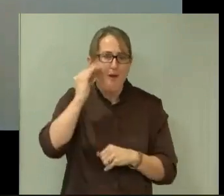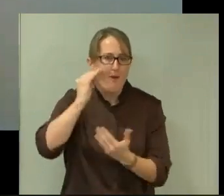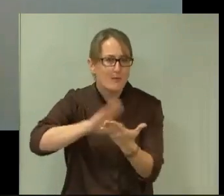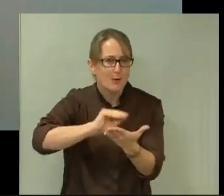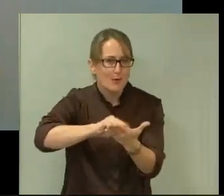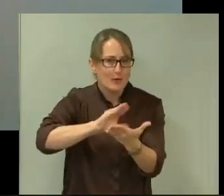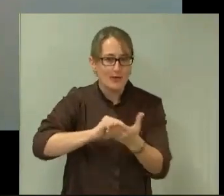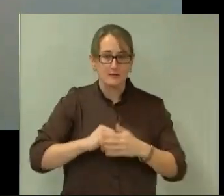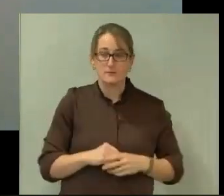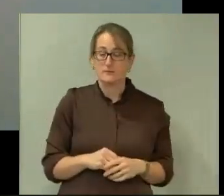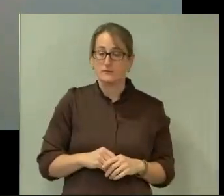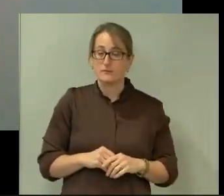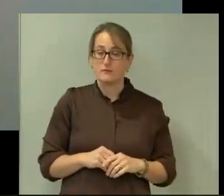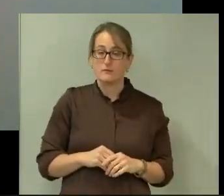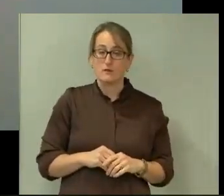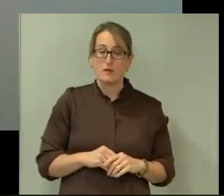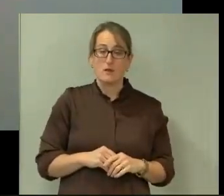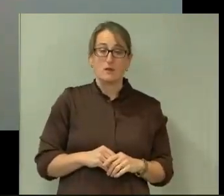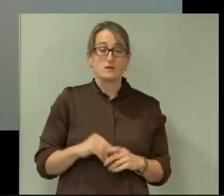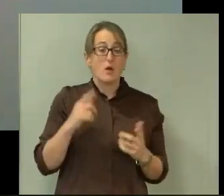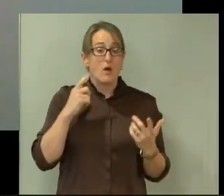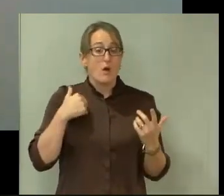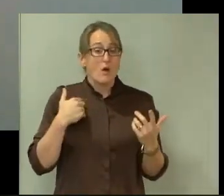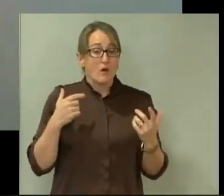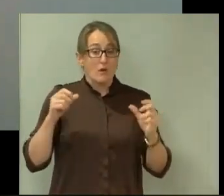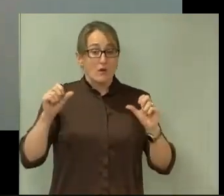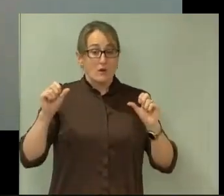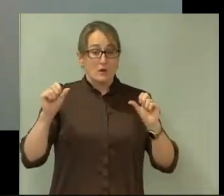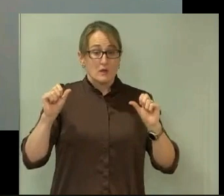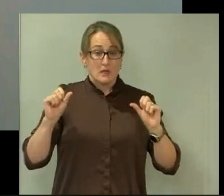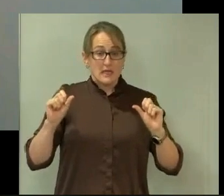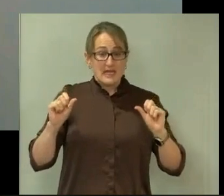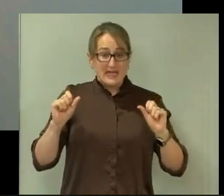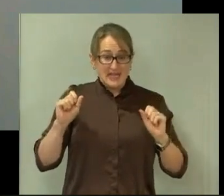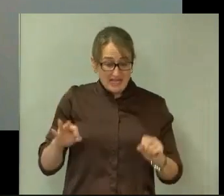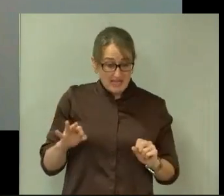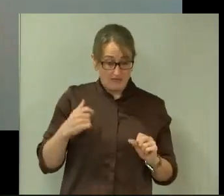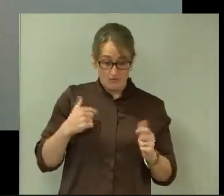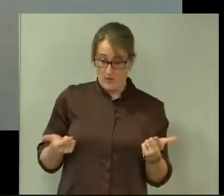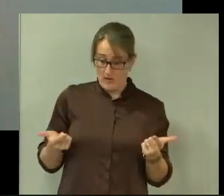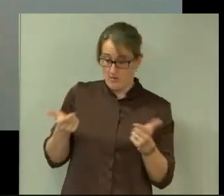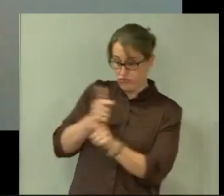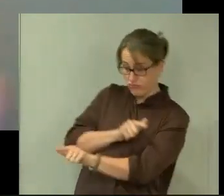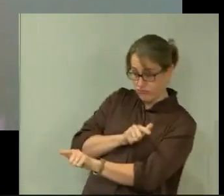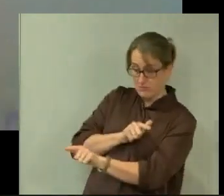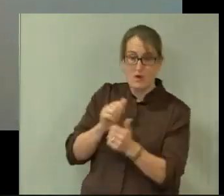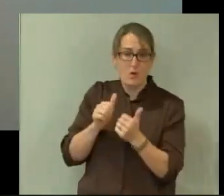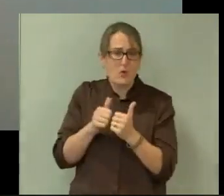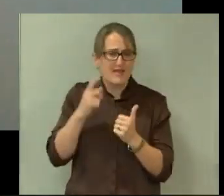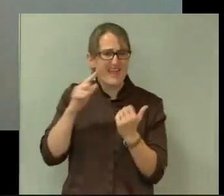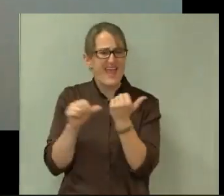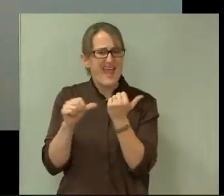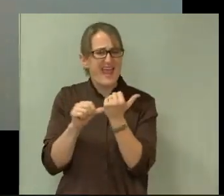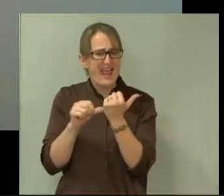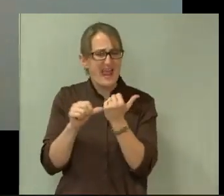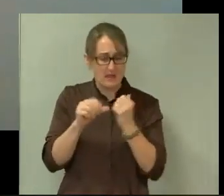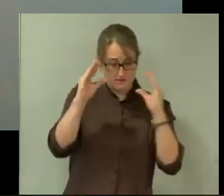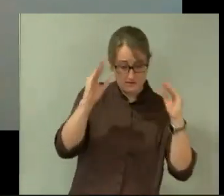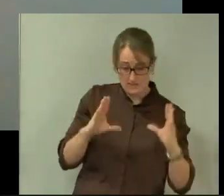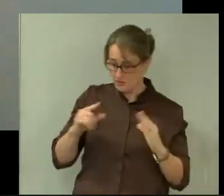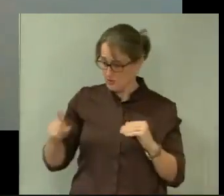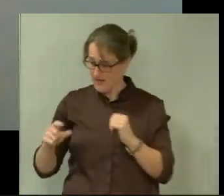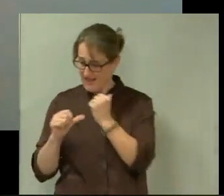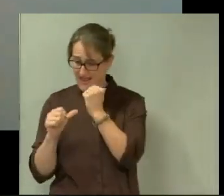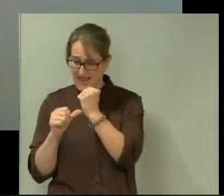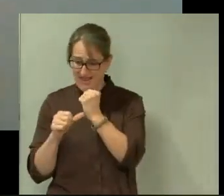Swapping classes with this instructional aid in the middle of the instructional day would be the optimal. And again, using all the great strategies and resources that